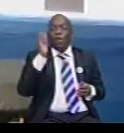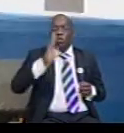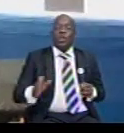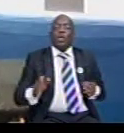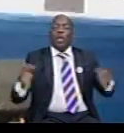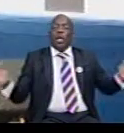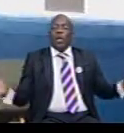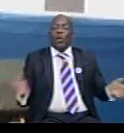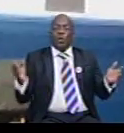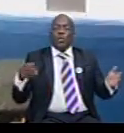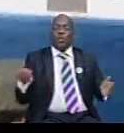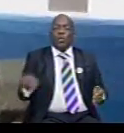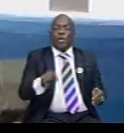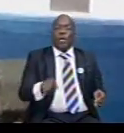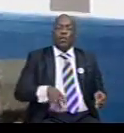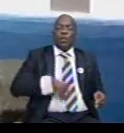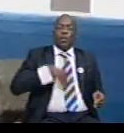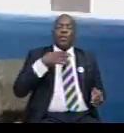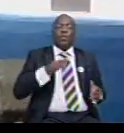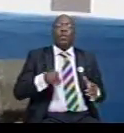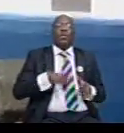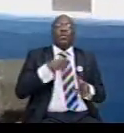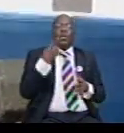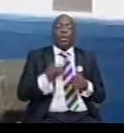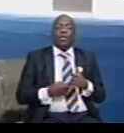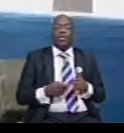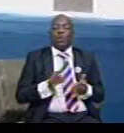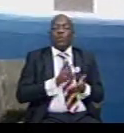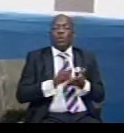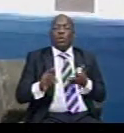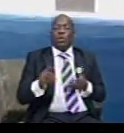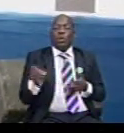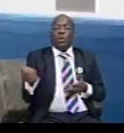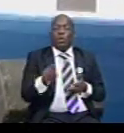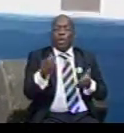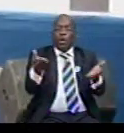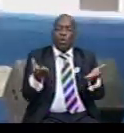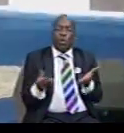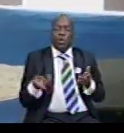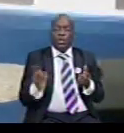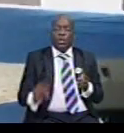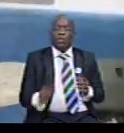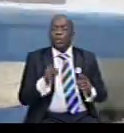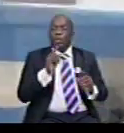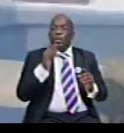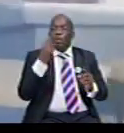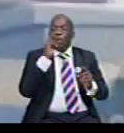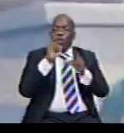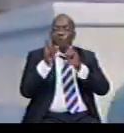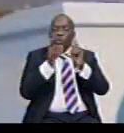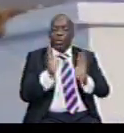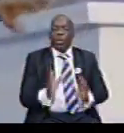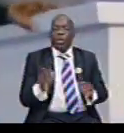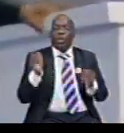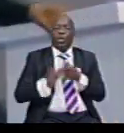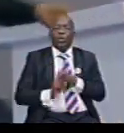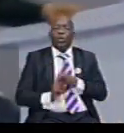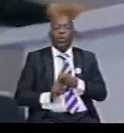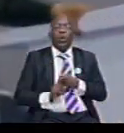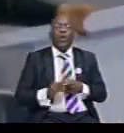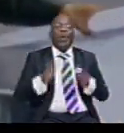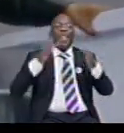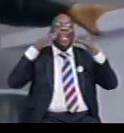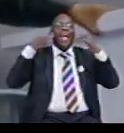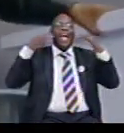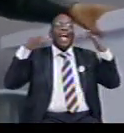the very next minute, they want the preachers, the speakers, the motivators, they want them to laugh and to